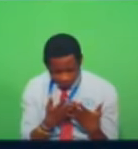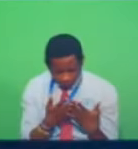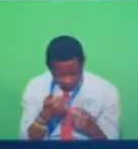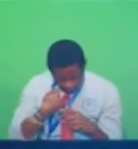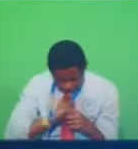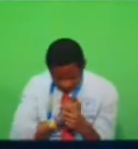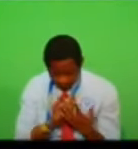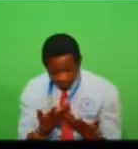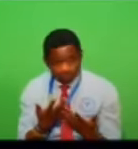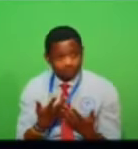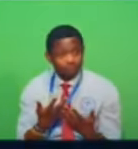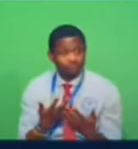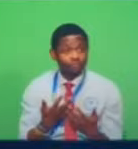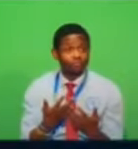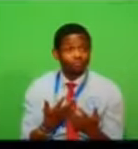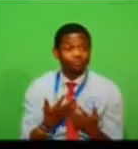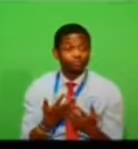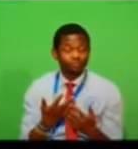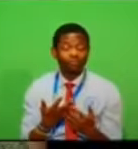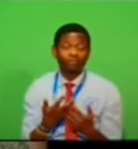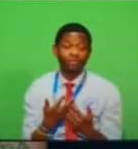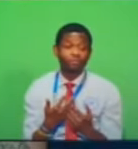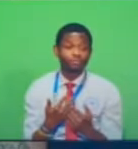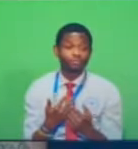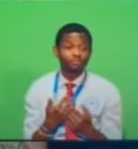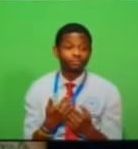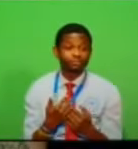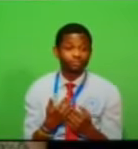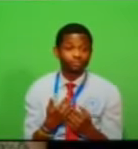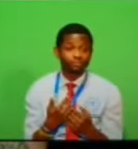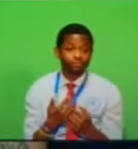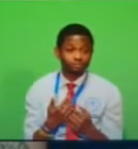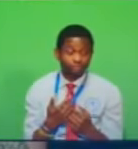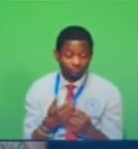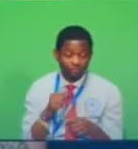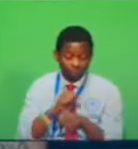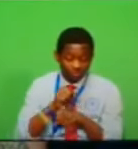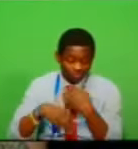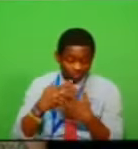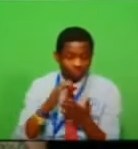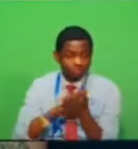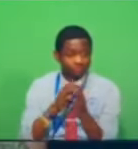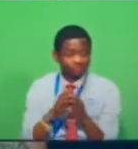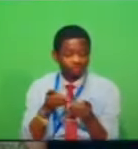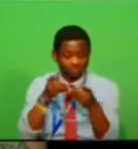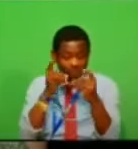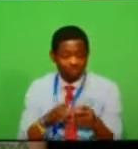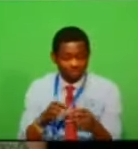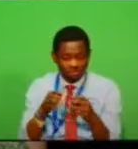I was working for an investment bank in Switzerland, UBS, and I made it to director level at the age of 27.